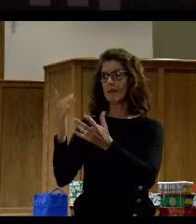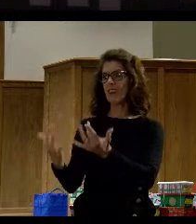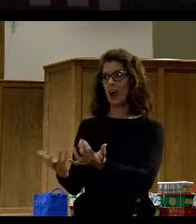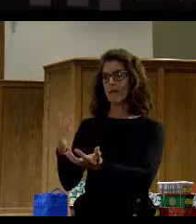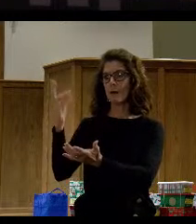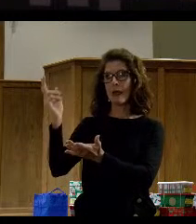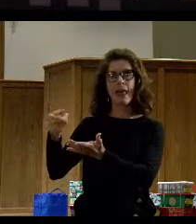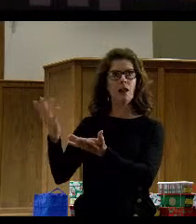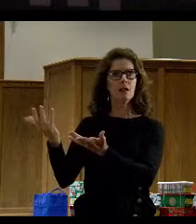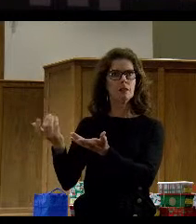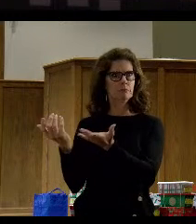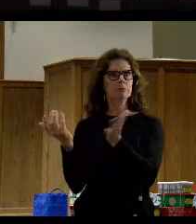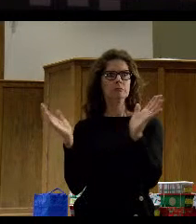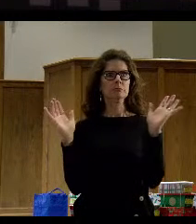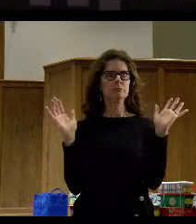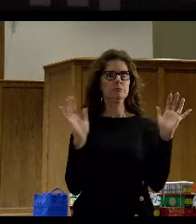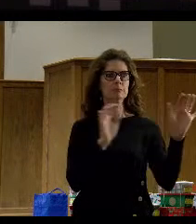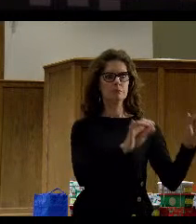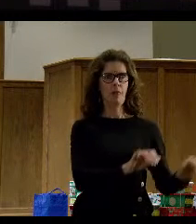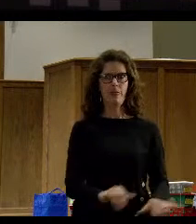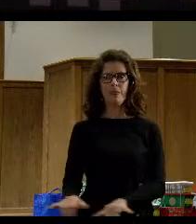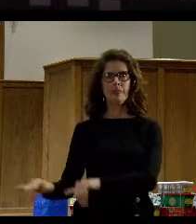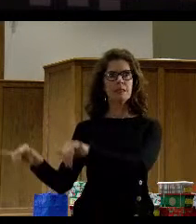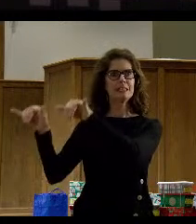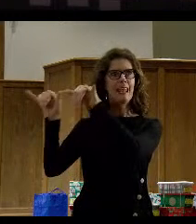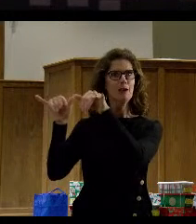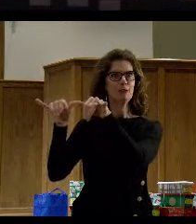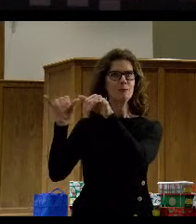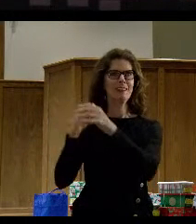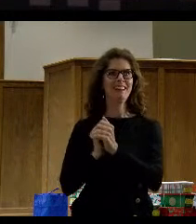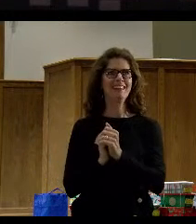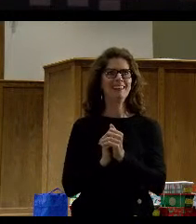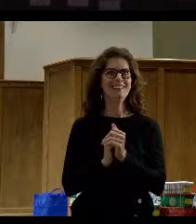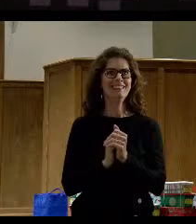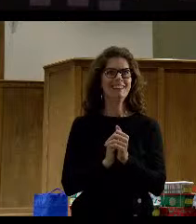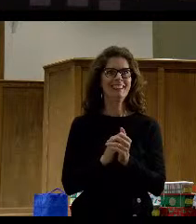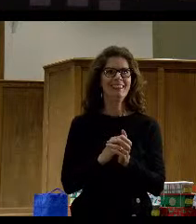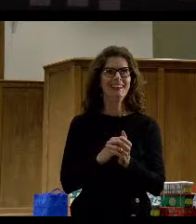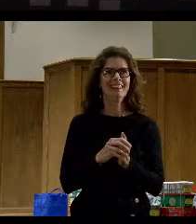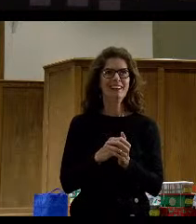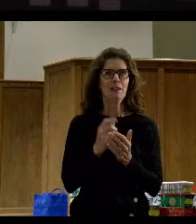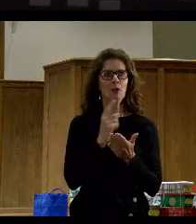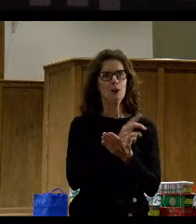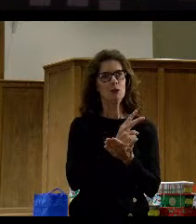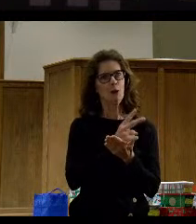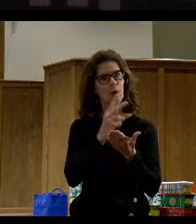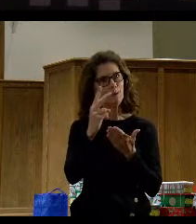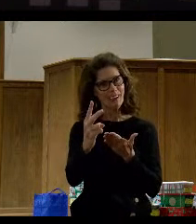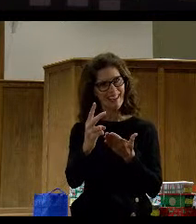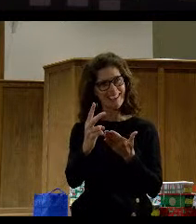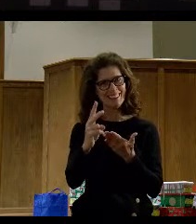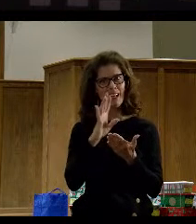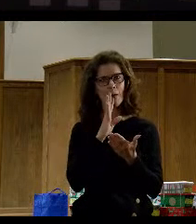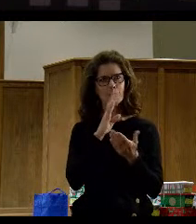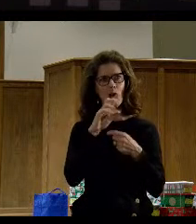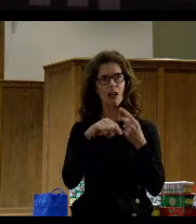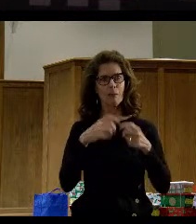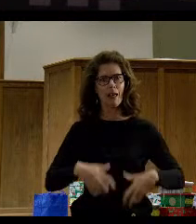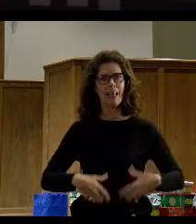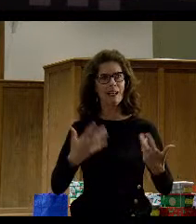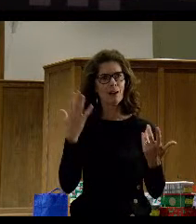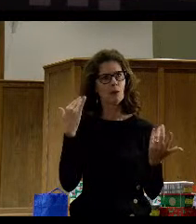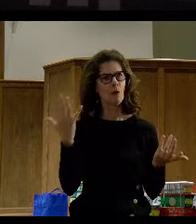think it's important to talk about anger and to be serious about anger for 2 weeks in a row is because Jesus was pretty